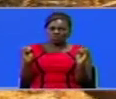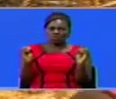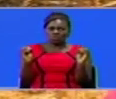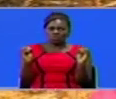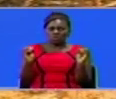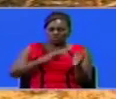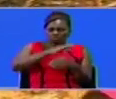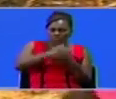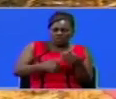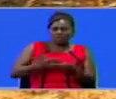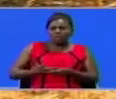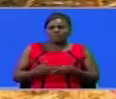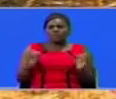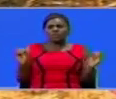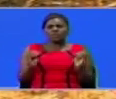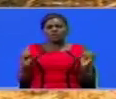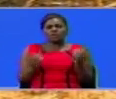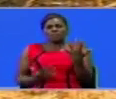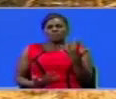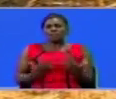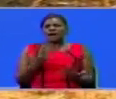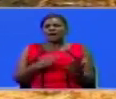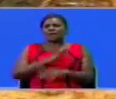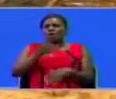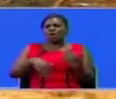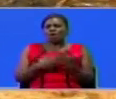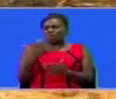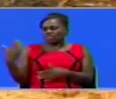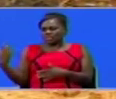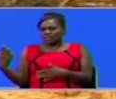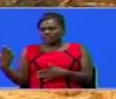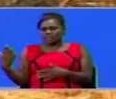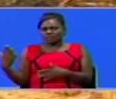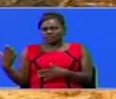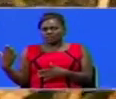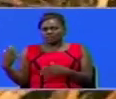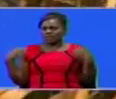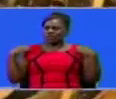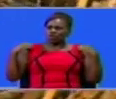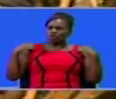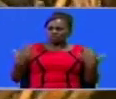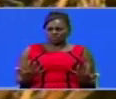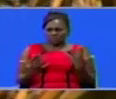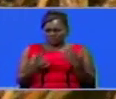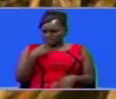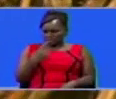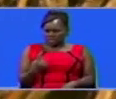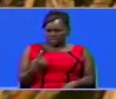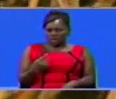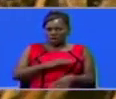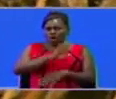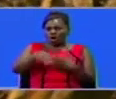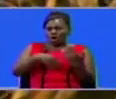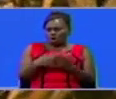kufinika mtoto, hakuna. So walichoma kila kitu? Kila kitu. Baka nguo? Baka nguo. Mary says all